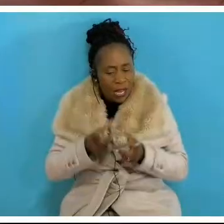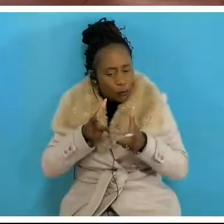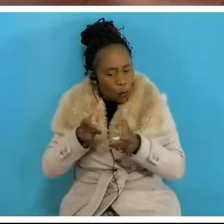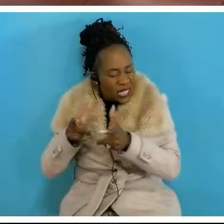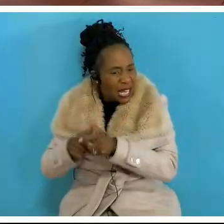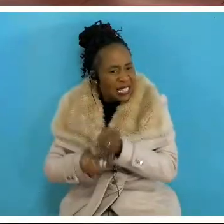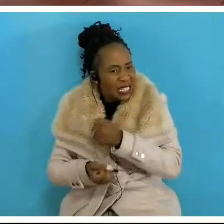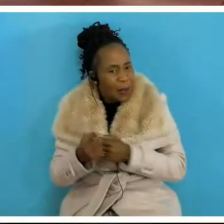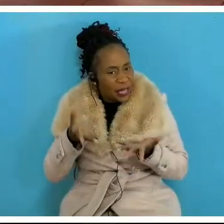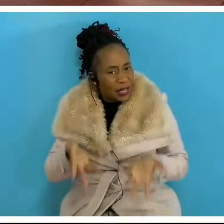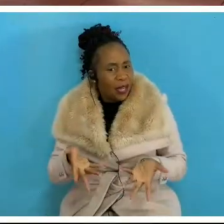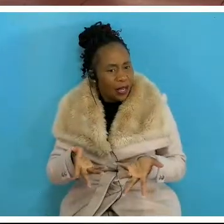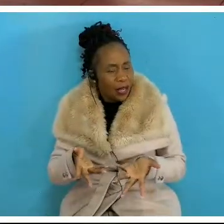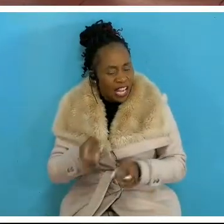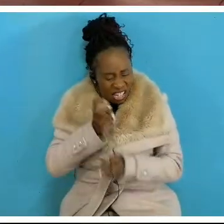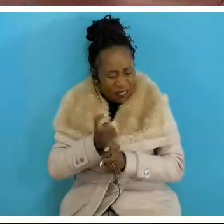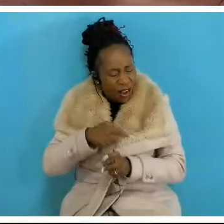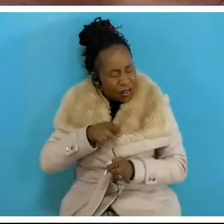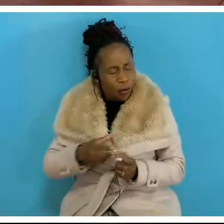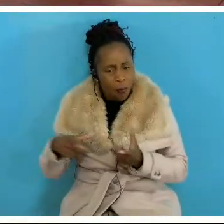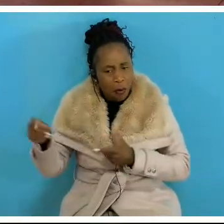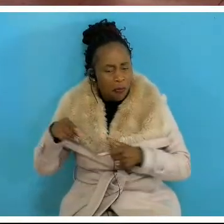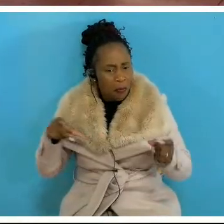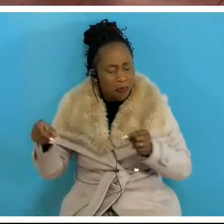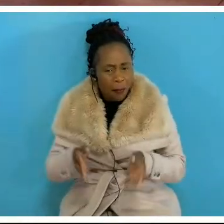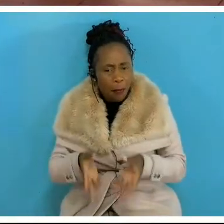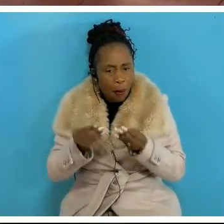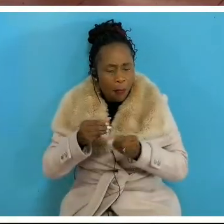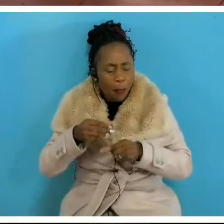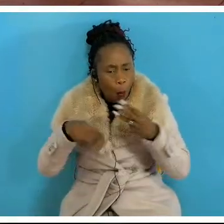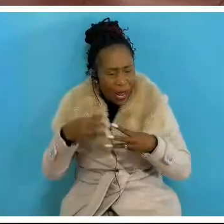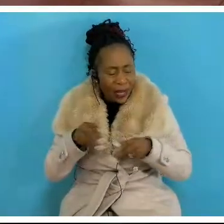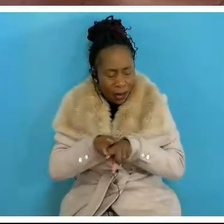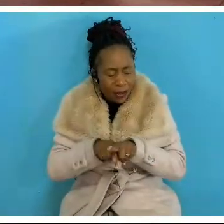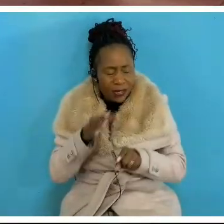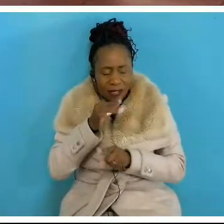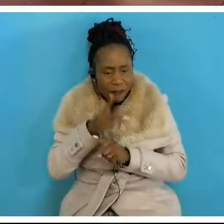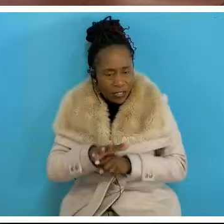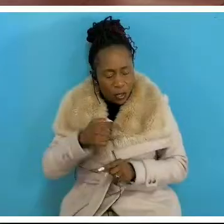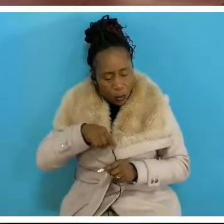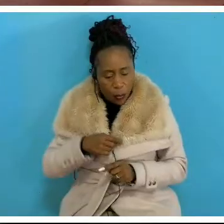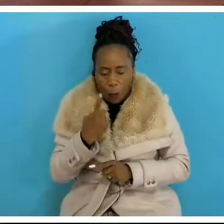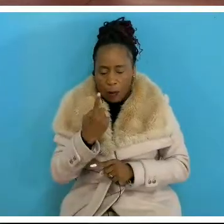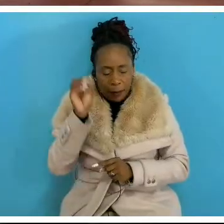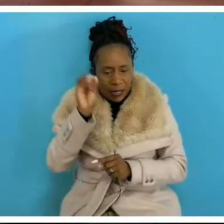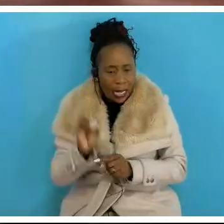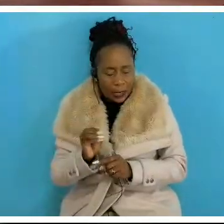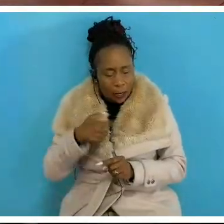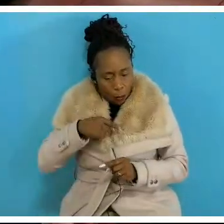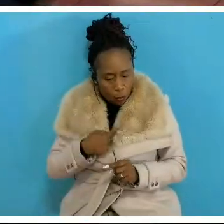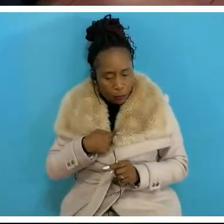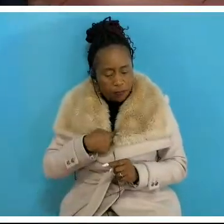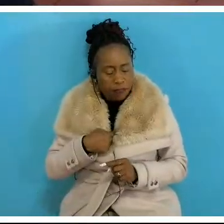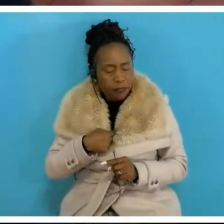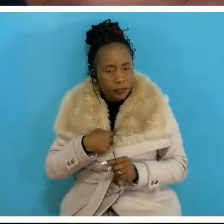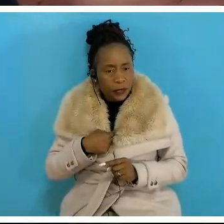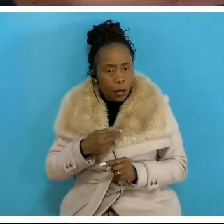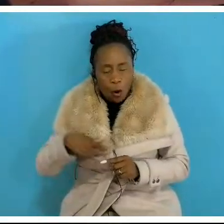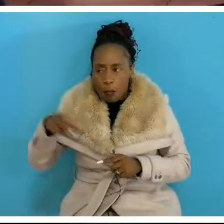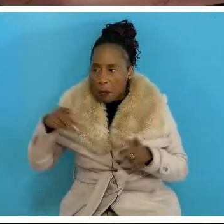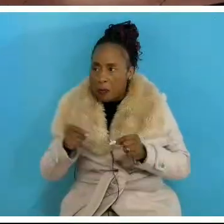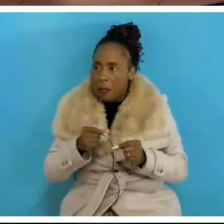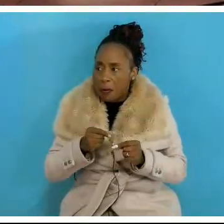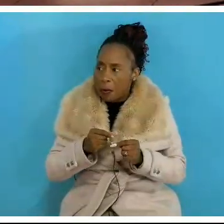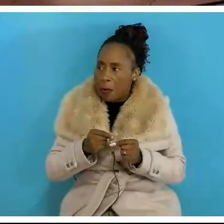on? It's hard for us to go get jobs. Like I said, it's 1% as a colored person. So when you go apply, they're like, oh, you're